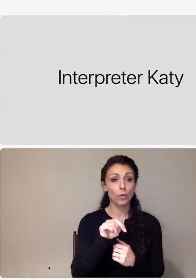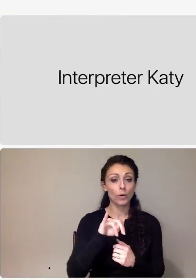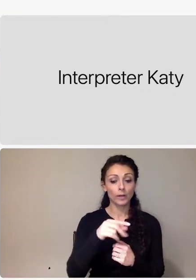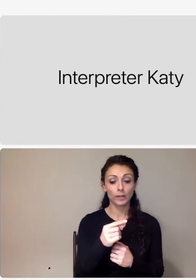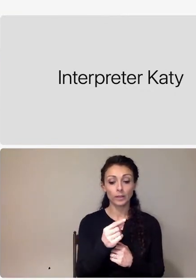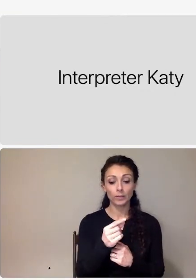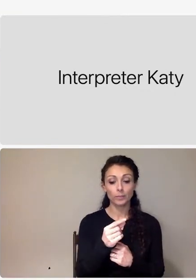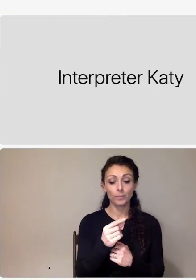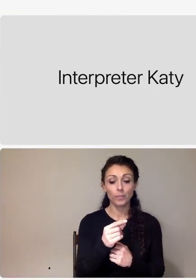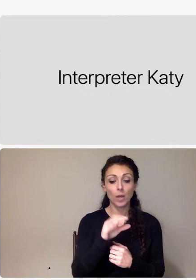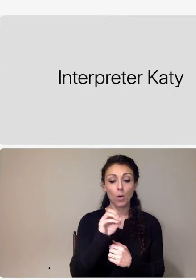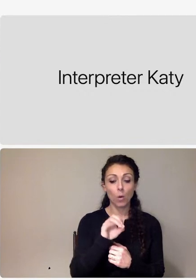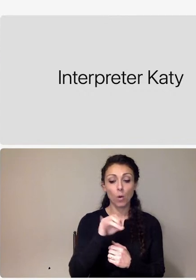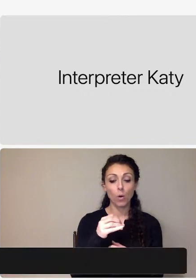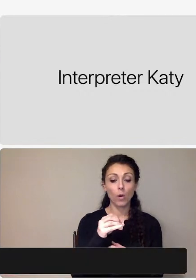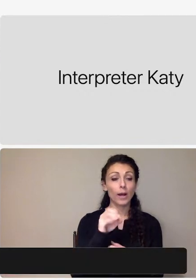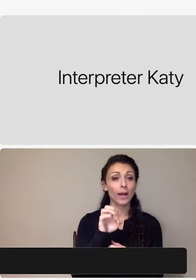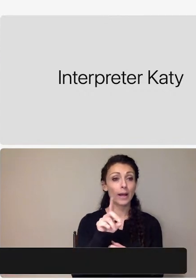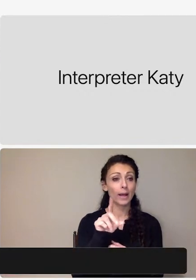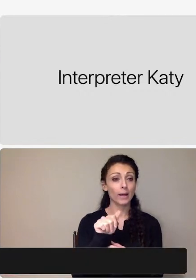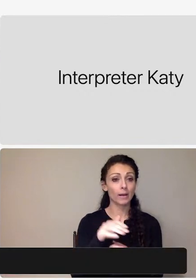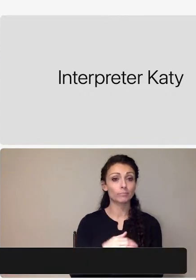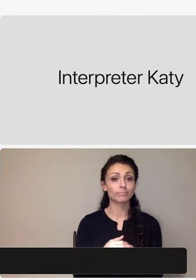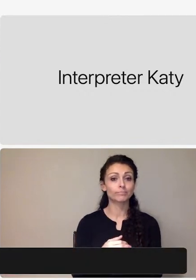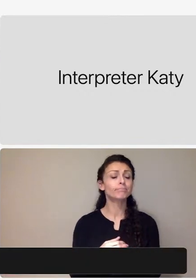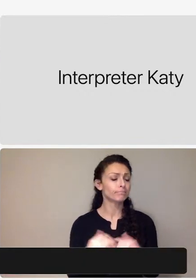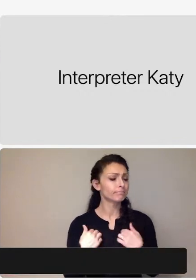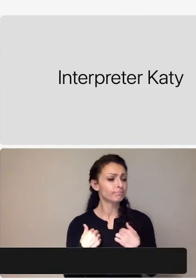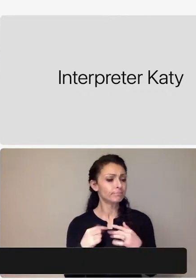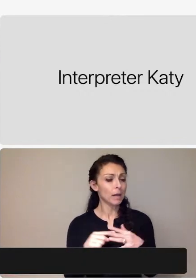i'm going to start tonight am i on